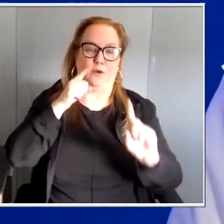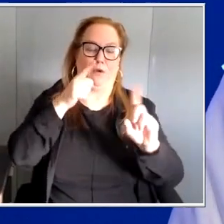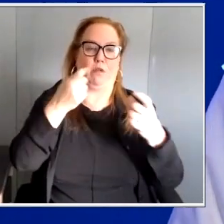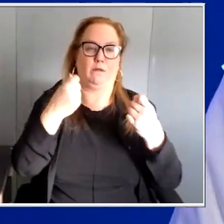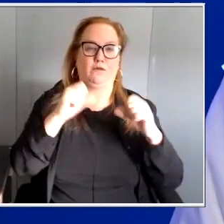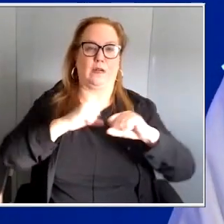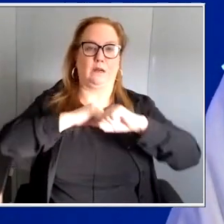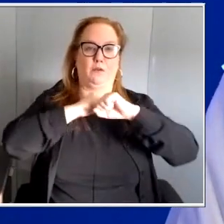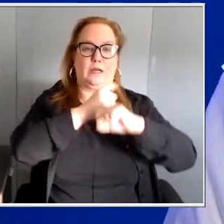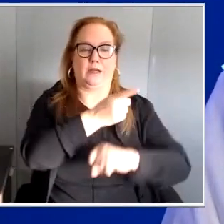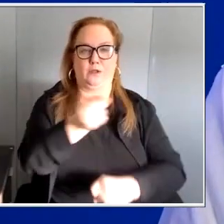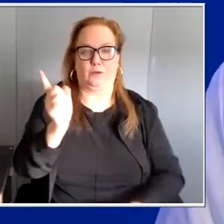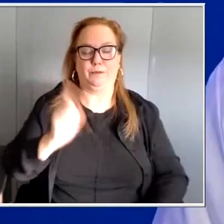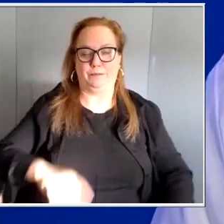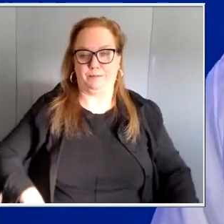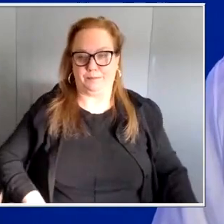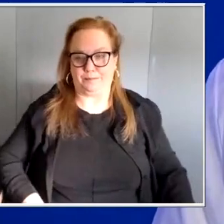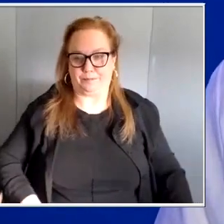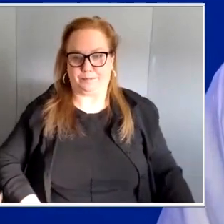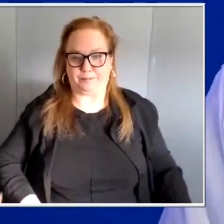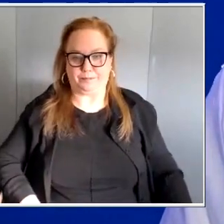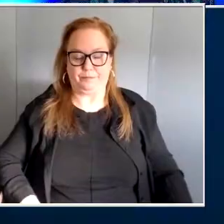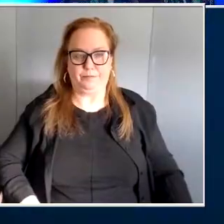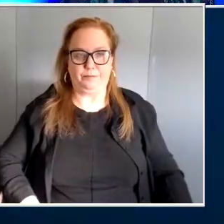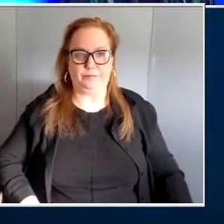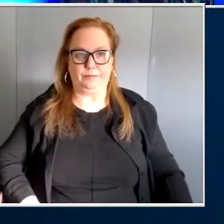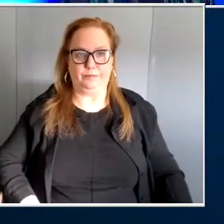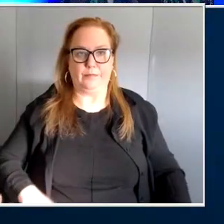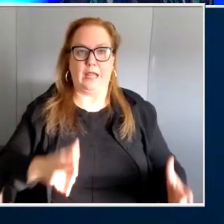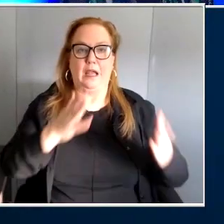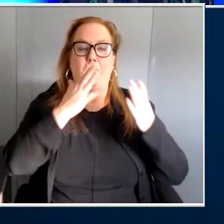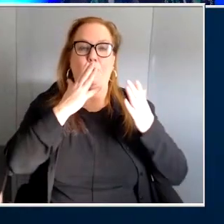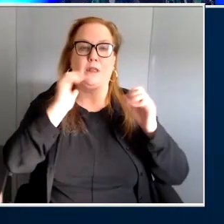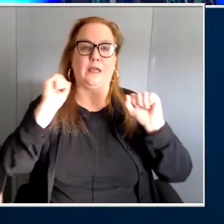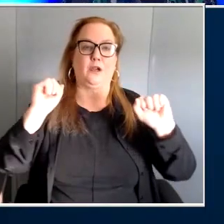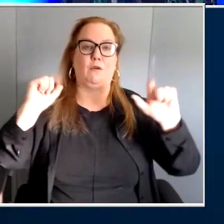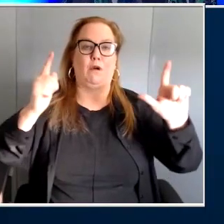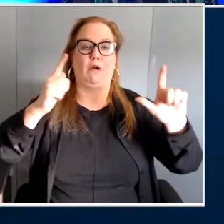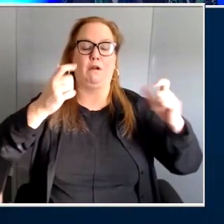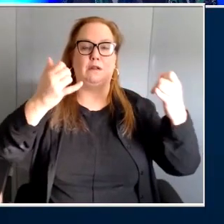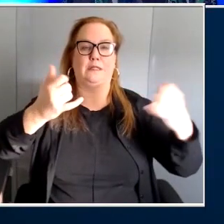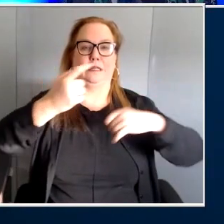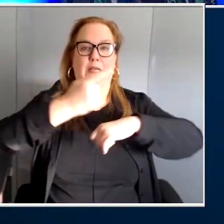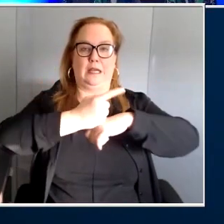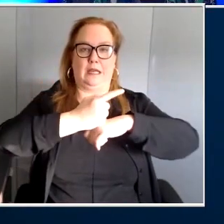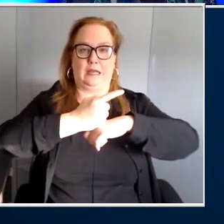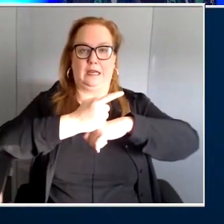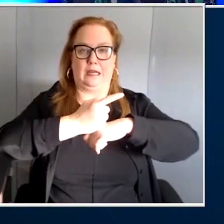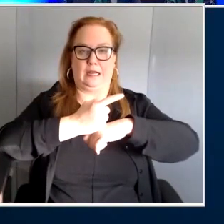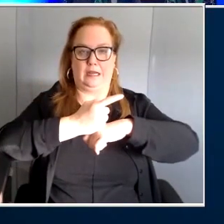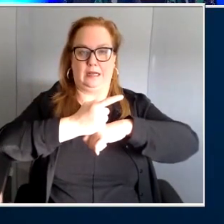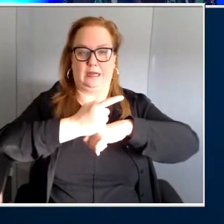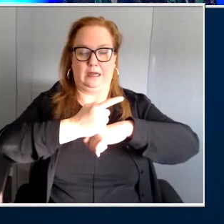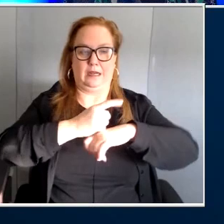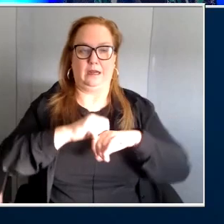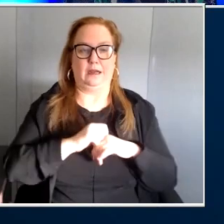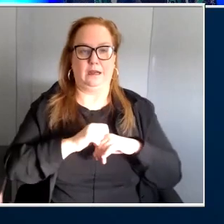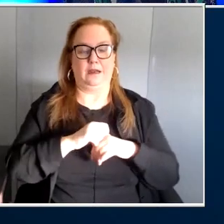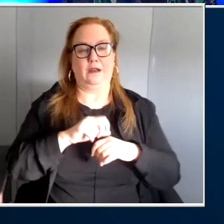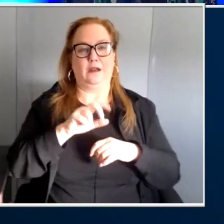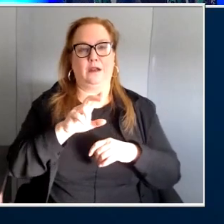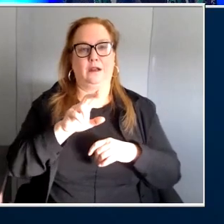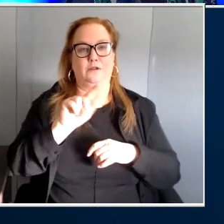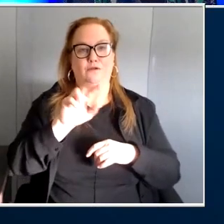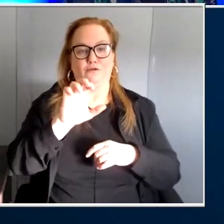you and your loved ones. I want to thank all the members of our panel today. Dr. Mark Steele, Executive Chief Clinical Officer, University Health at Truman, Dr.